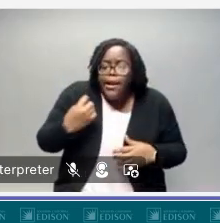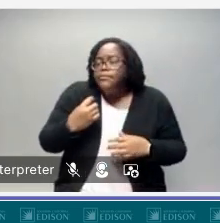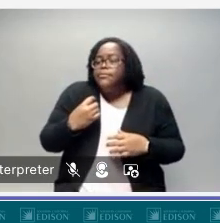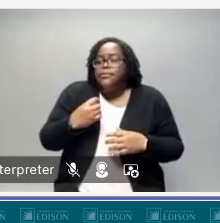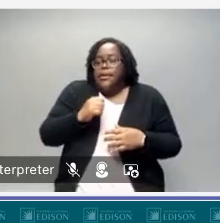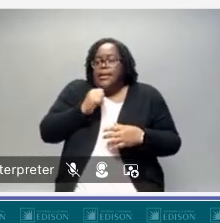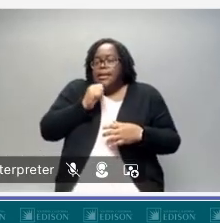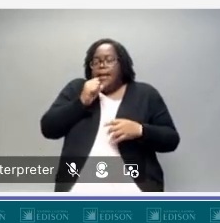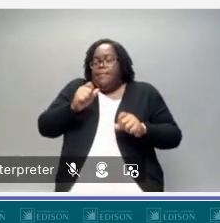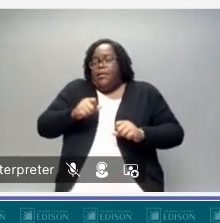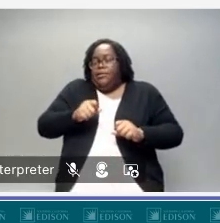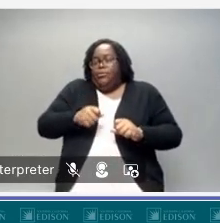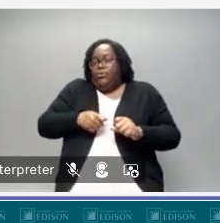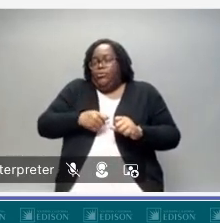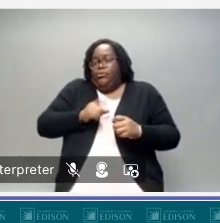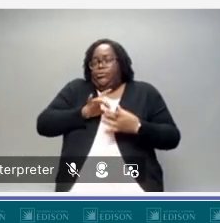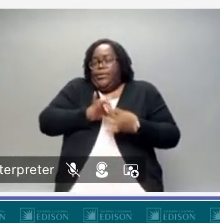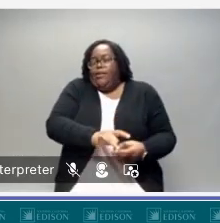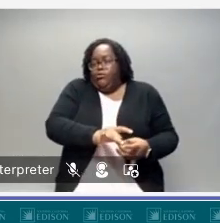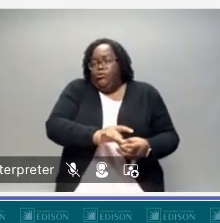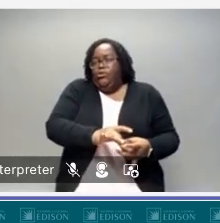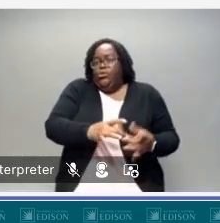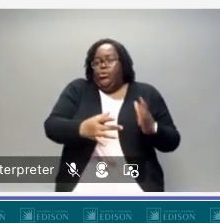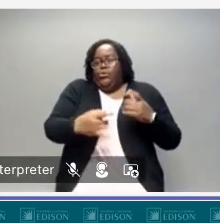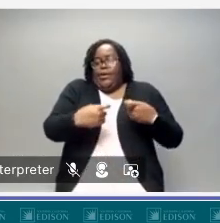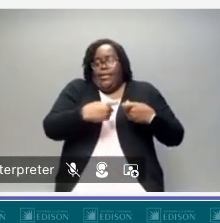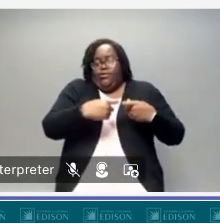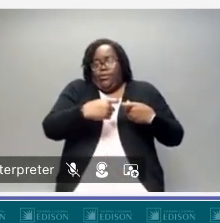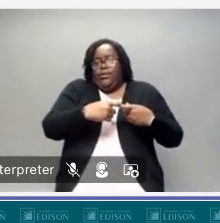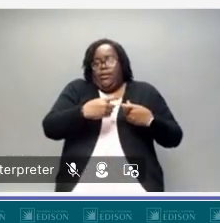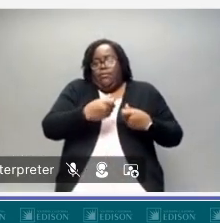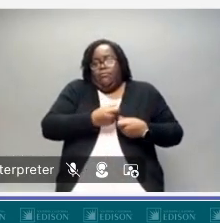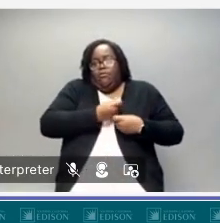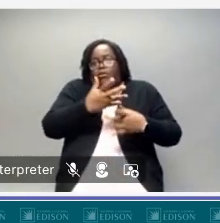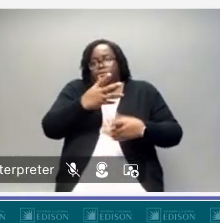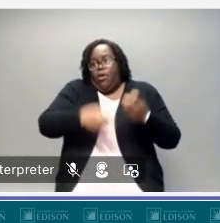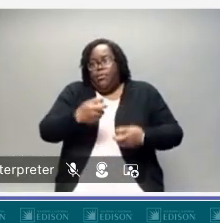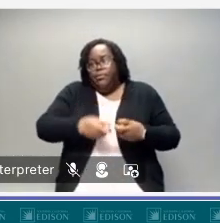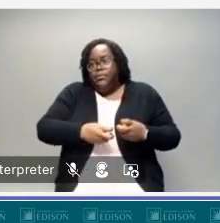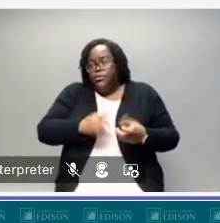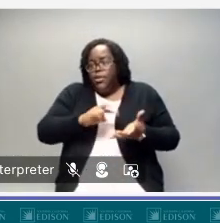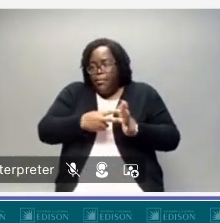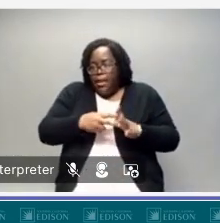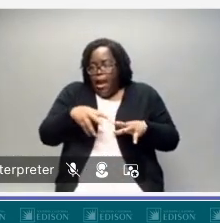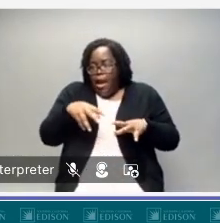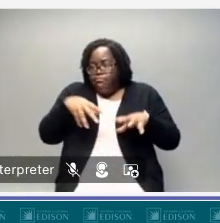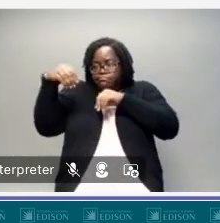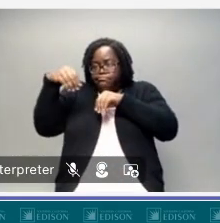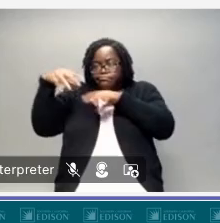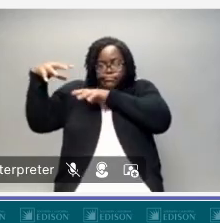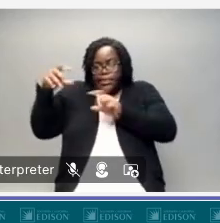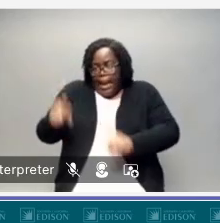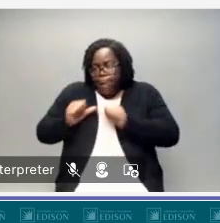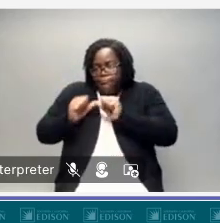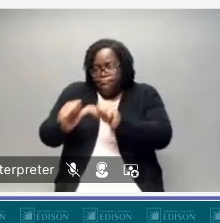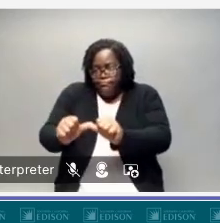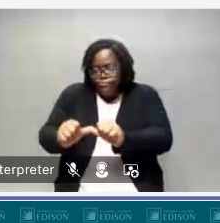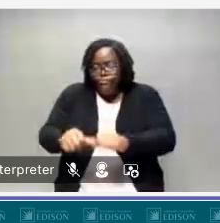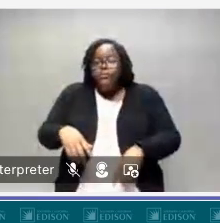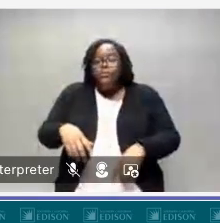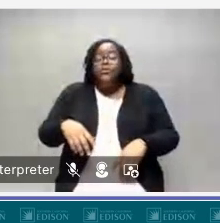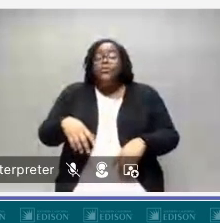related wildfires, so we wouldn't be turning off power. So that's the basic when we do it.